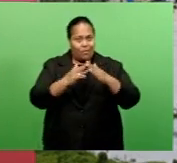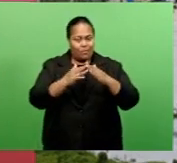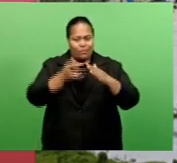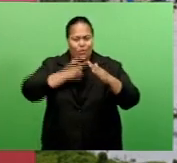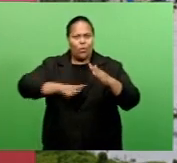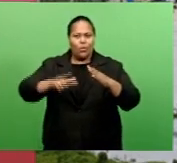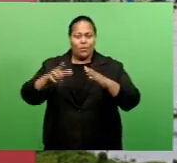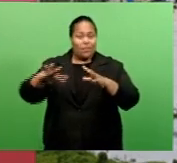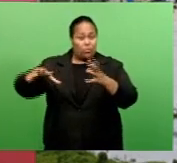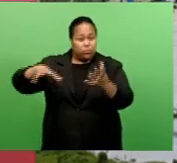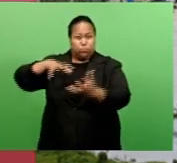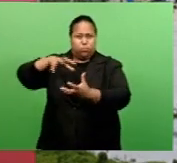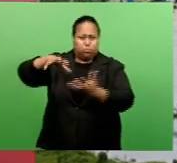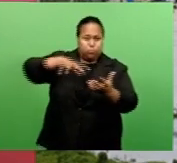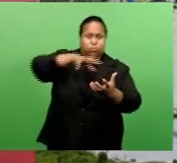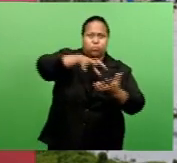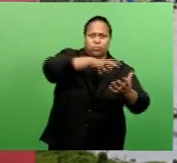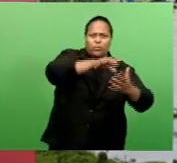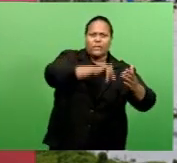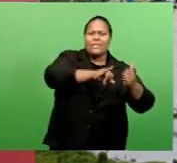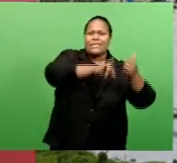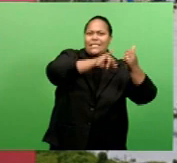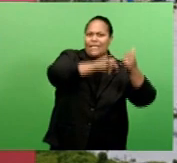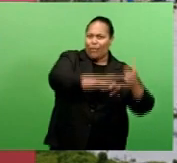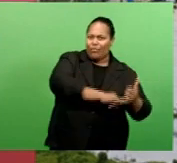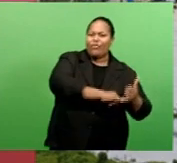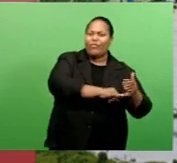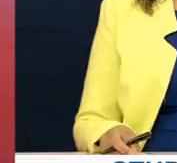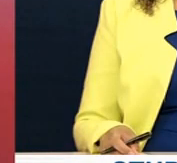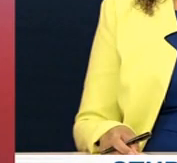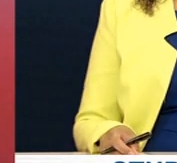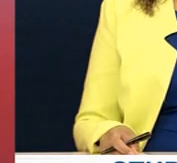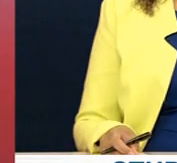the rain and the winds will pick up in the next few hours.